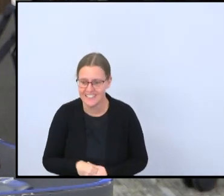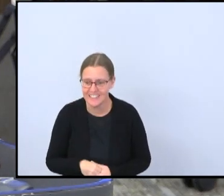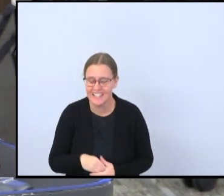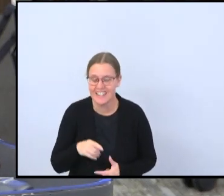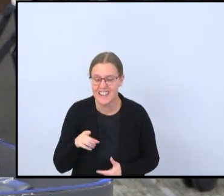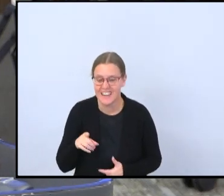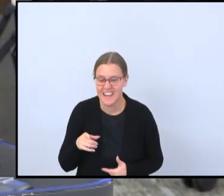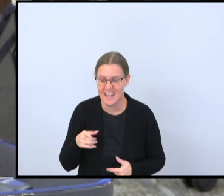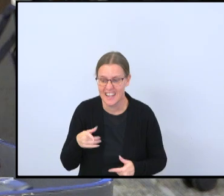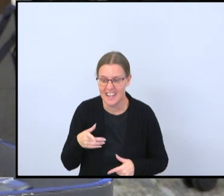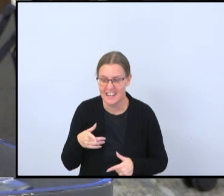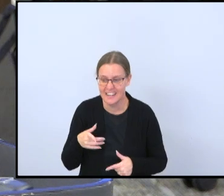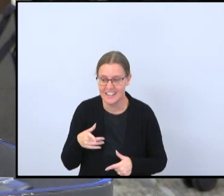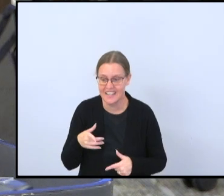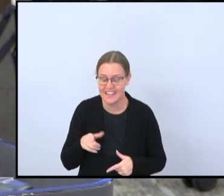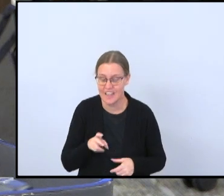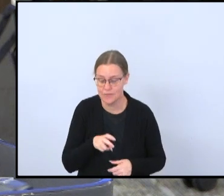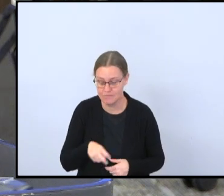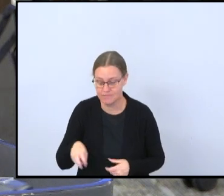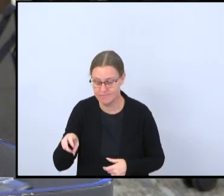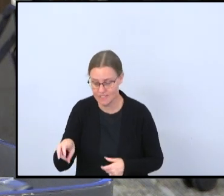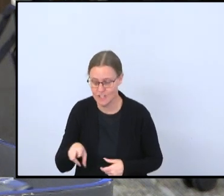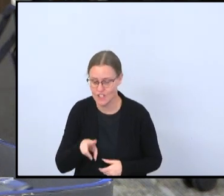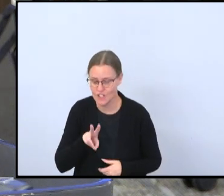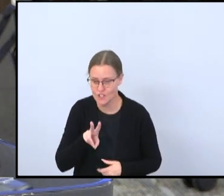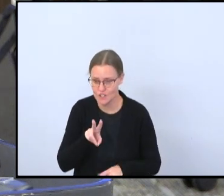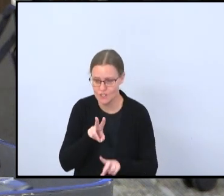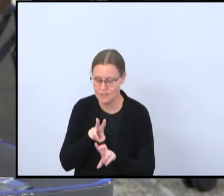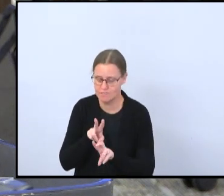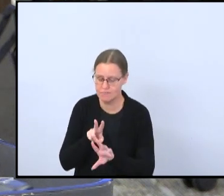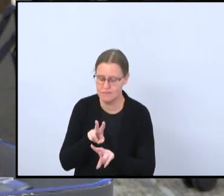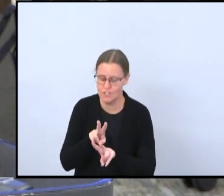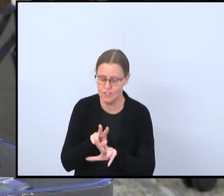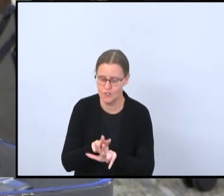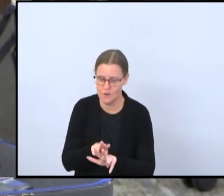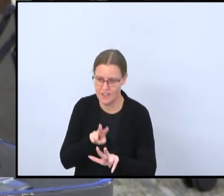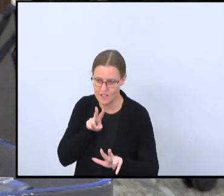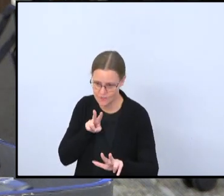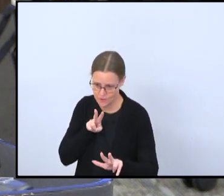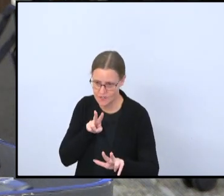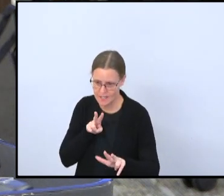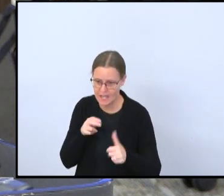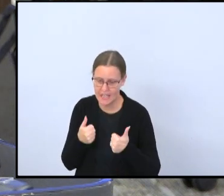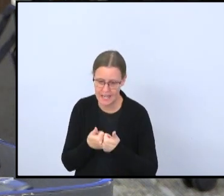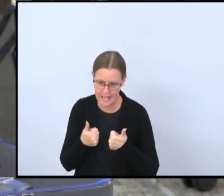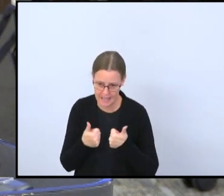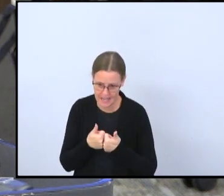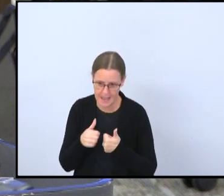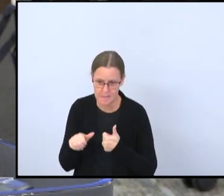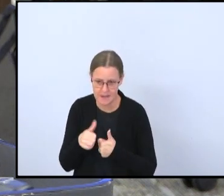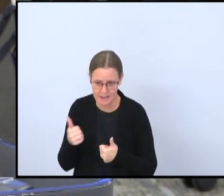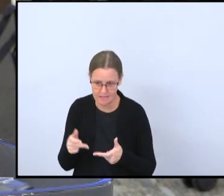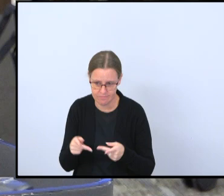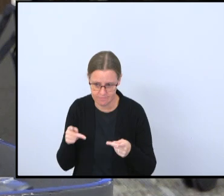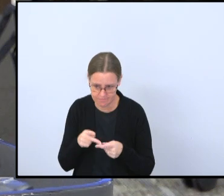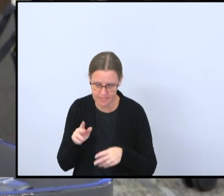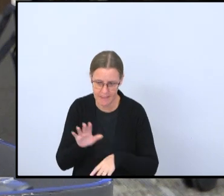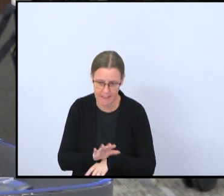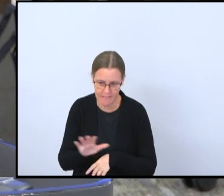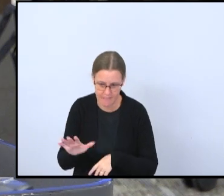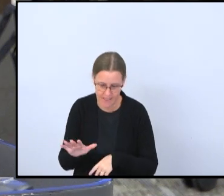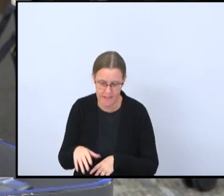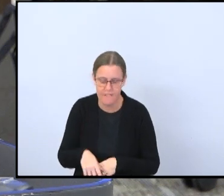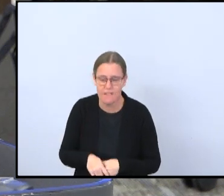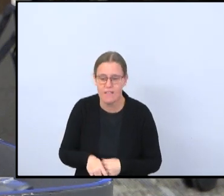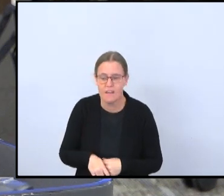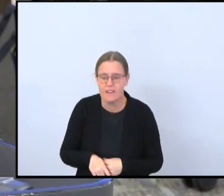on the road in a 2 out of 3 series with Game 2 Friday at Midlothian Heritage at 5 p.m. If needed, the Game